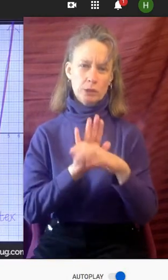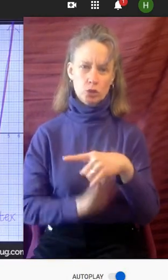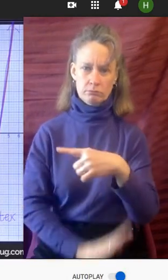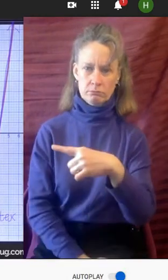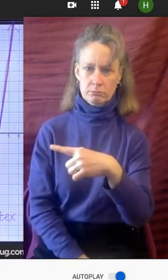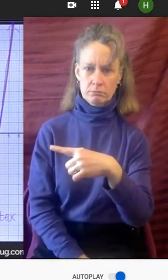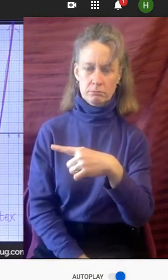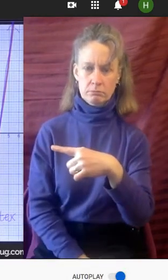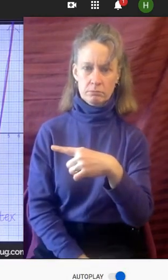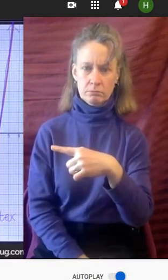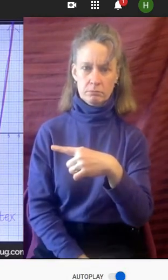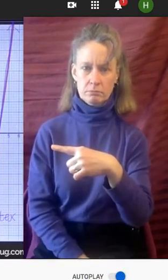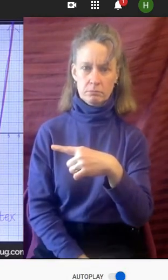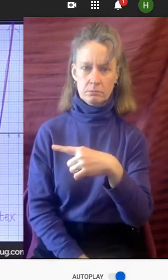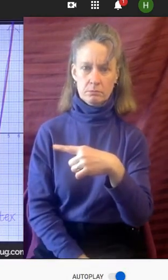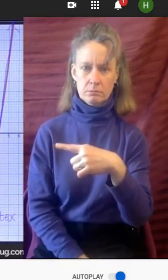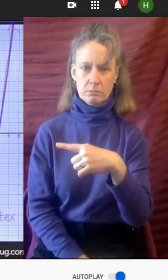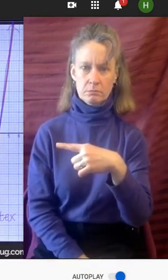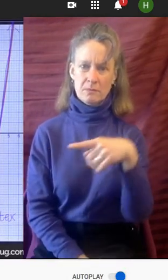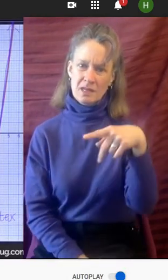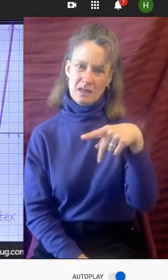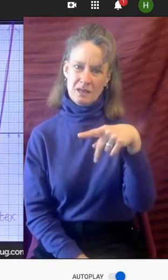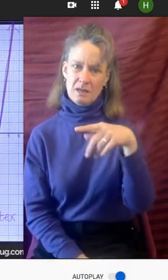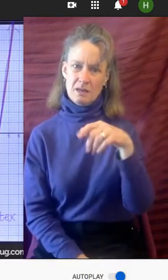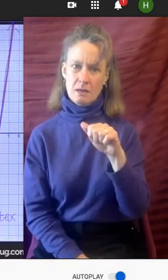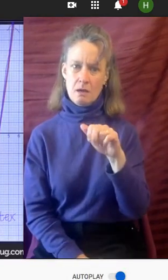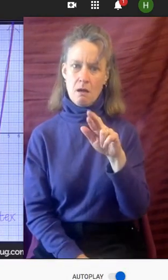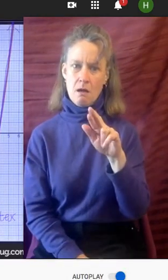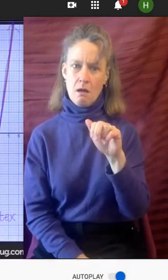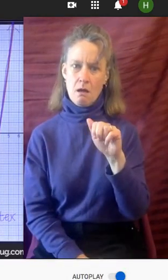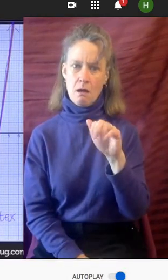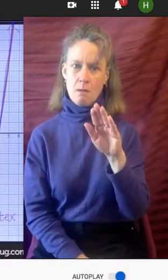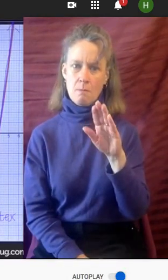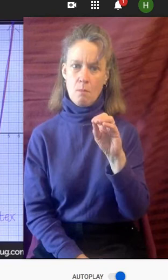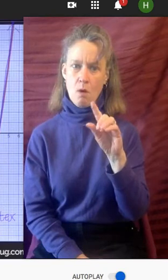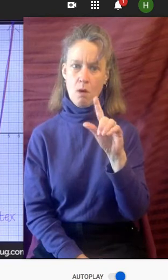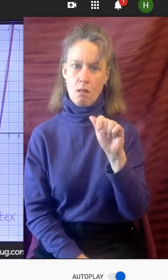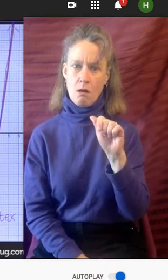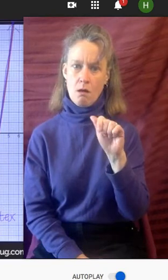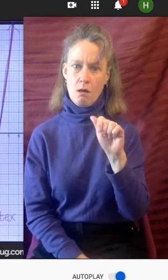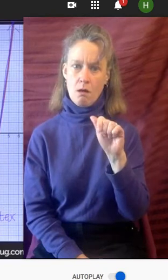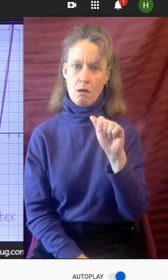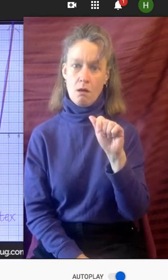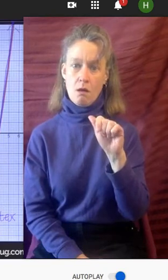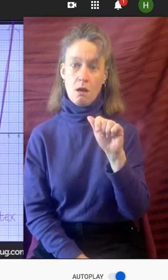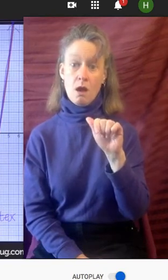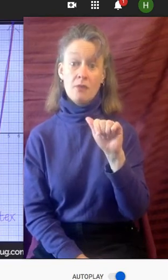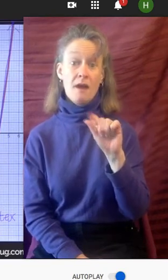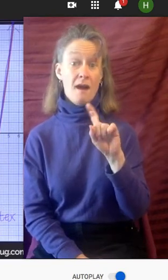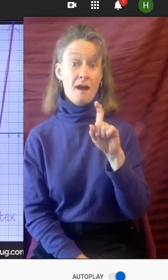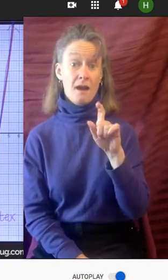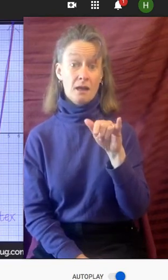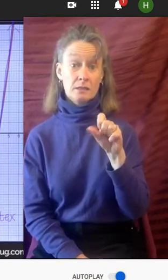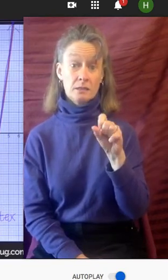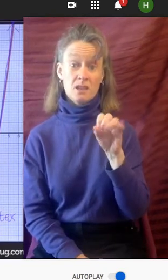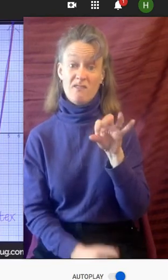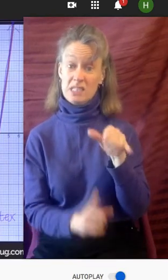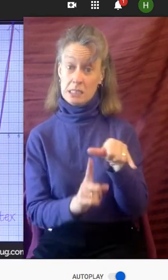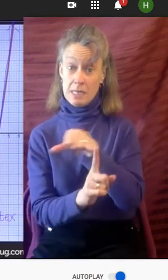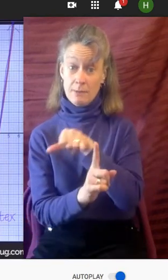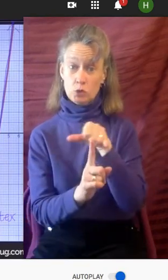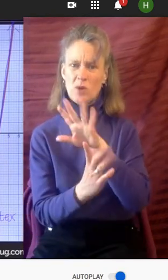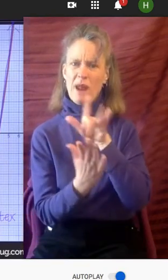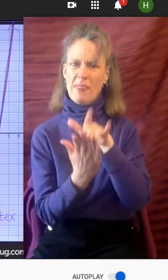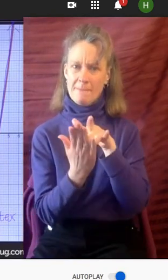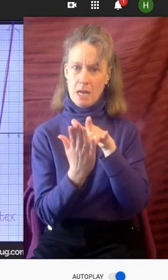Here we have a parabola just like this one. And the axis of symmetry runs down the middle of the parabola. Now I'm going to